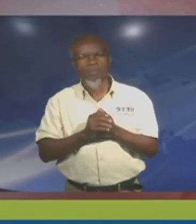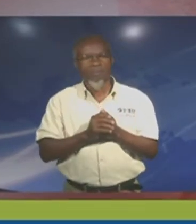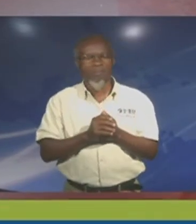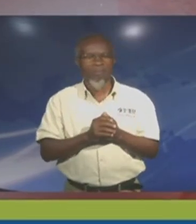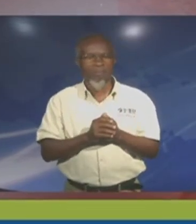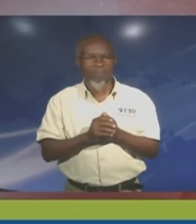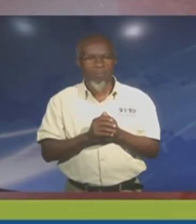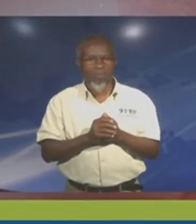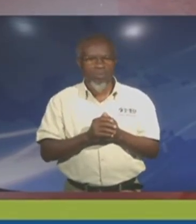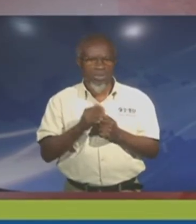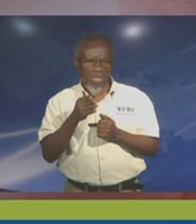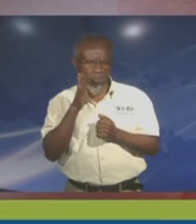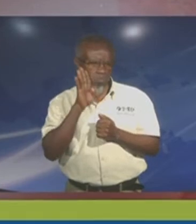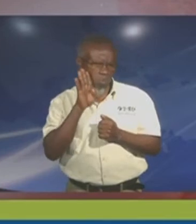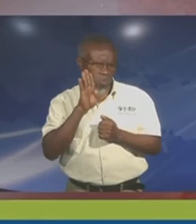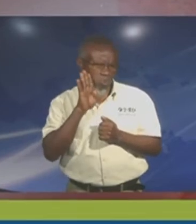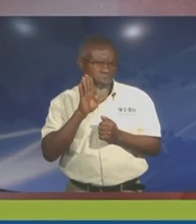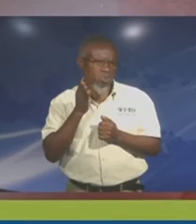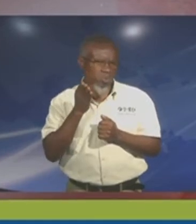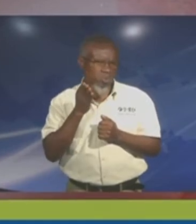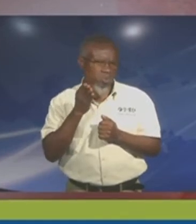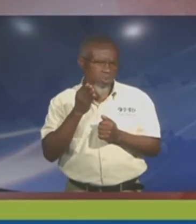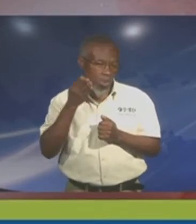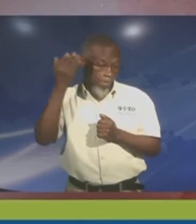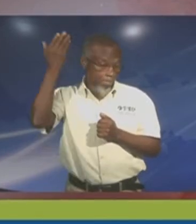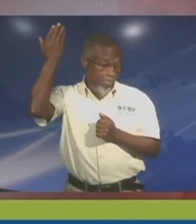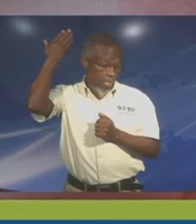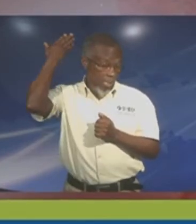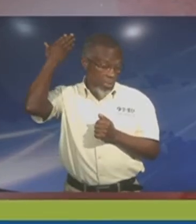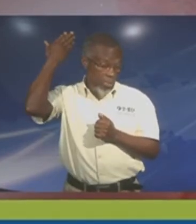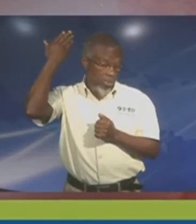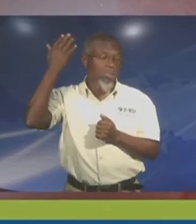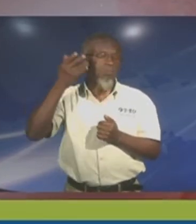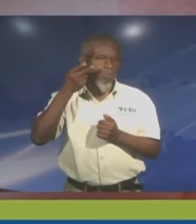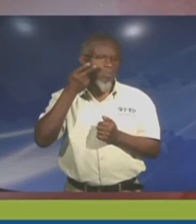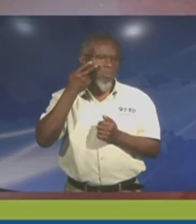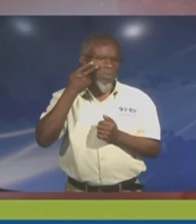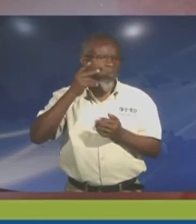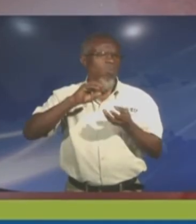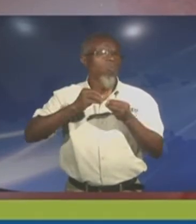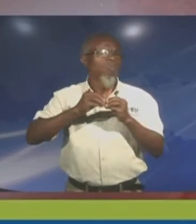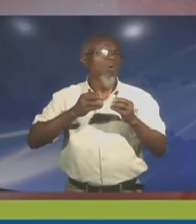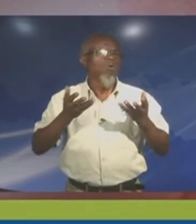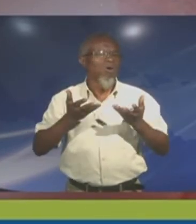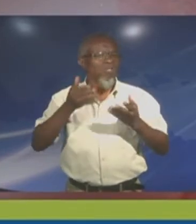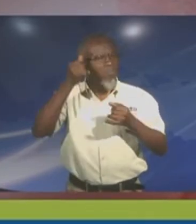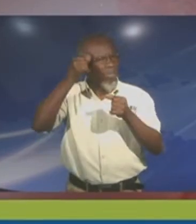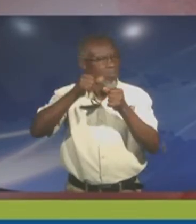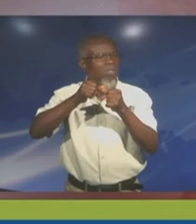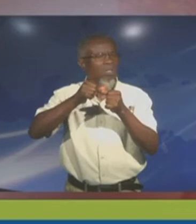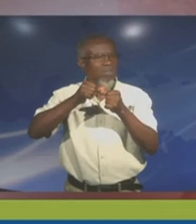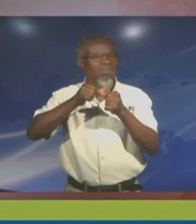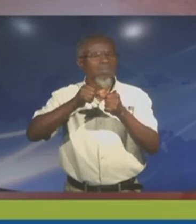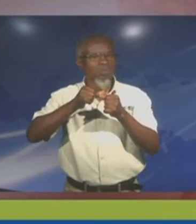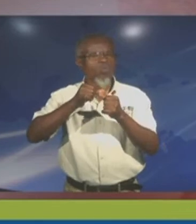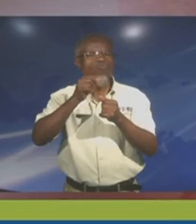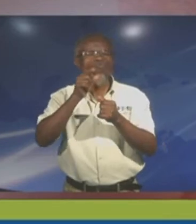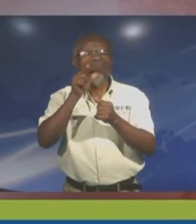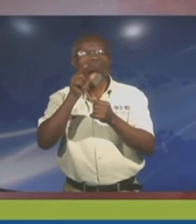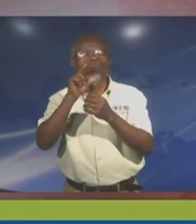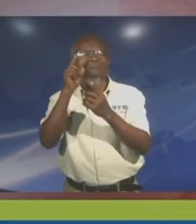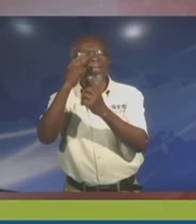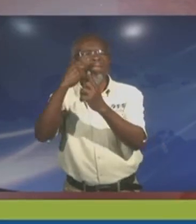is really the positivity rate, the percent of tests that come back positive for